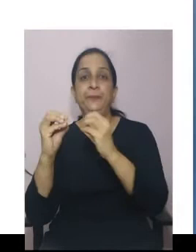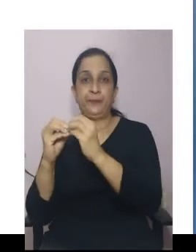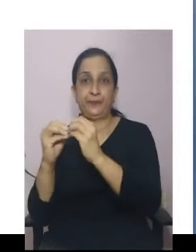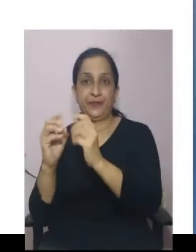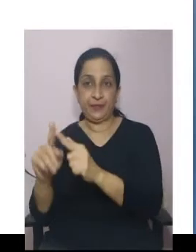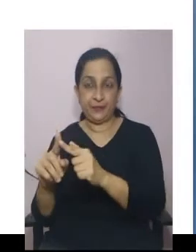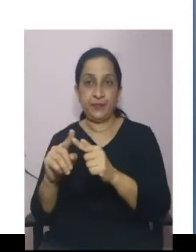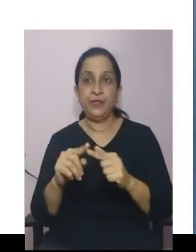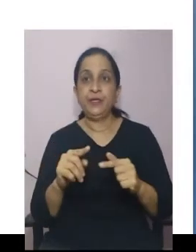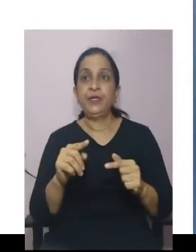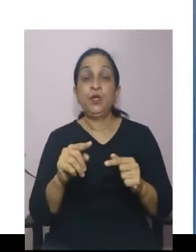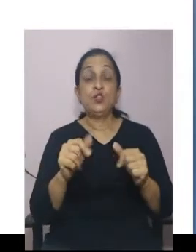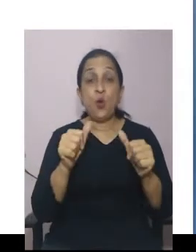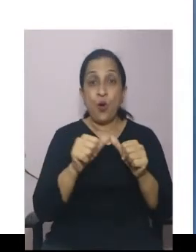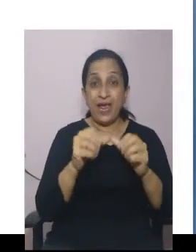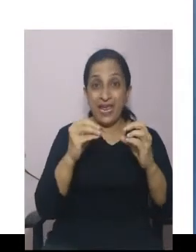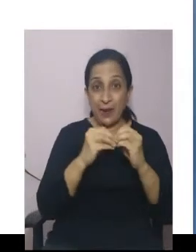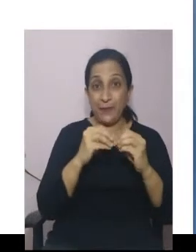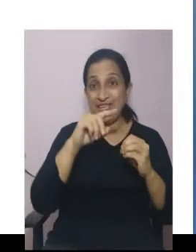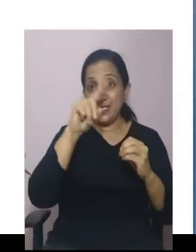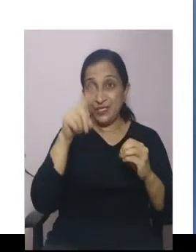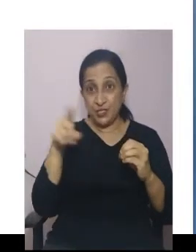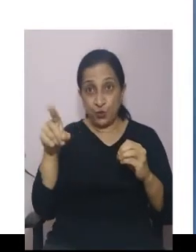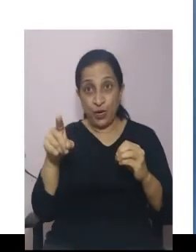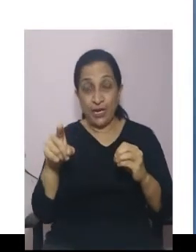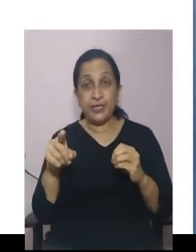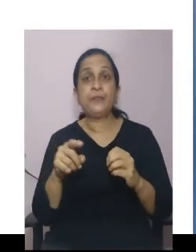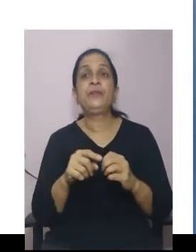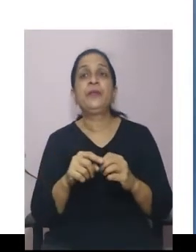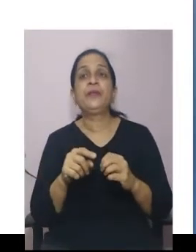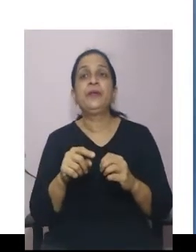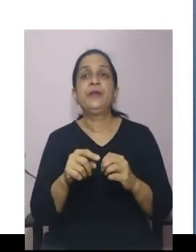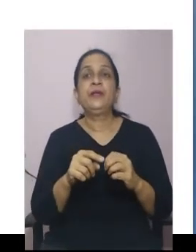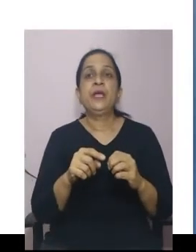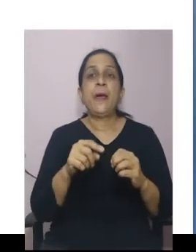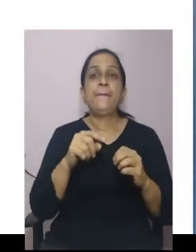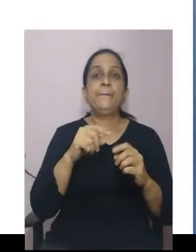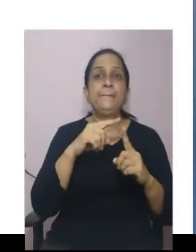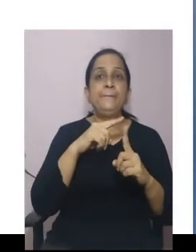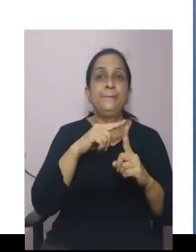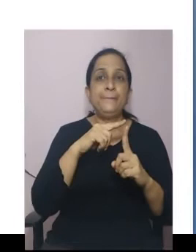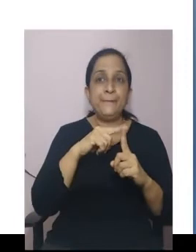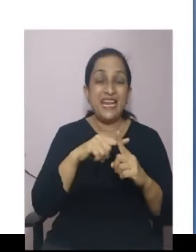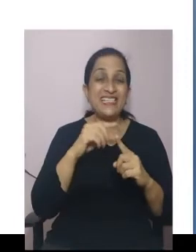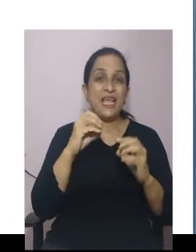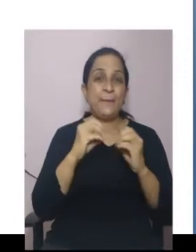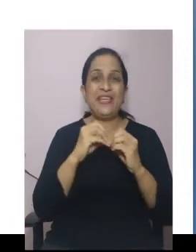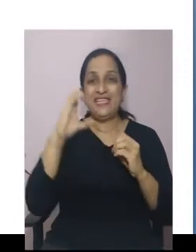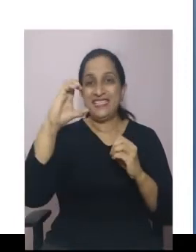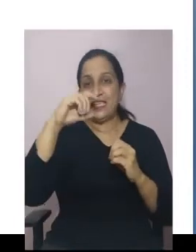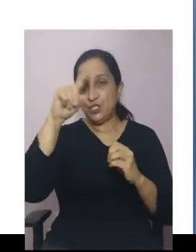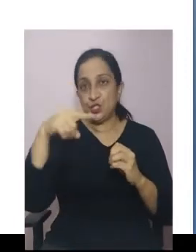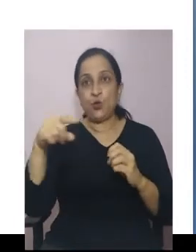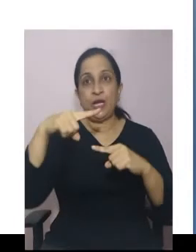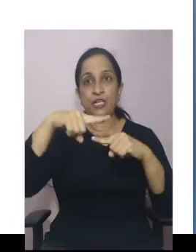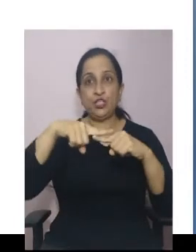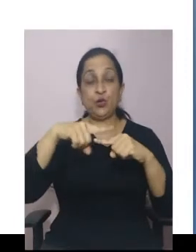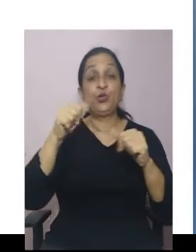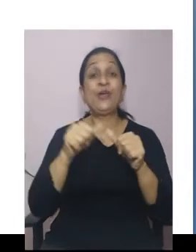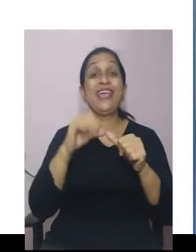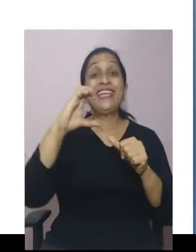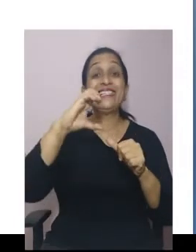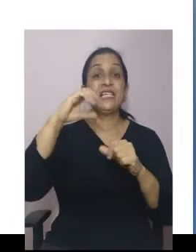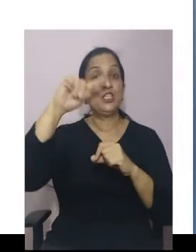Okay, so here it is AB squared is equal to AB squared plus BC squared is equal to AB squared